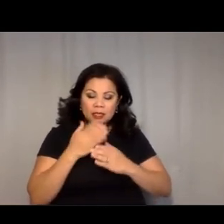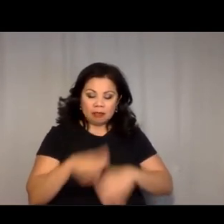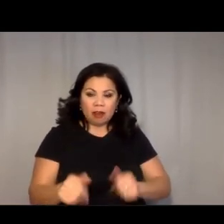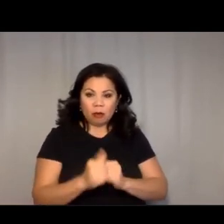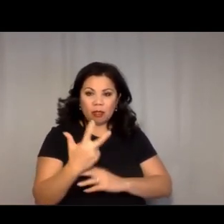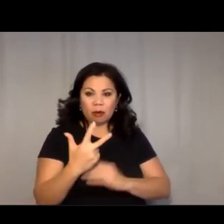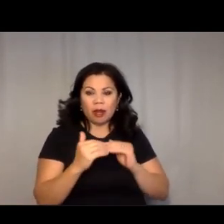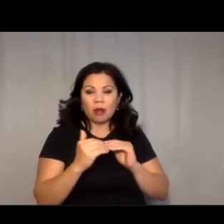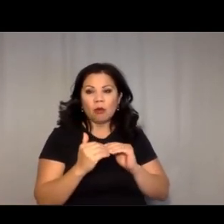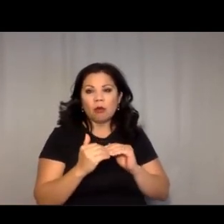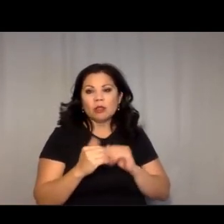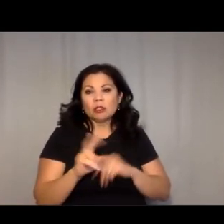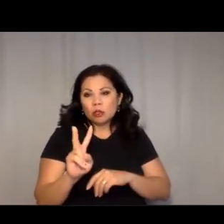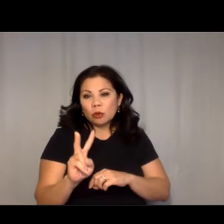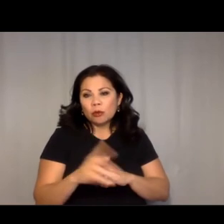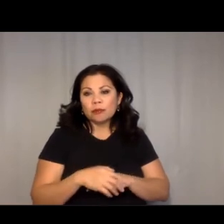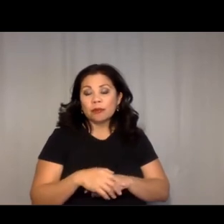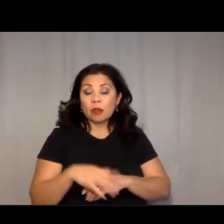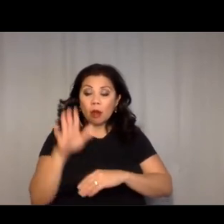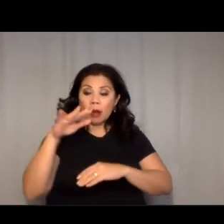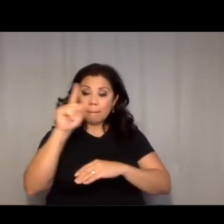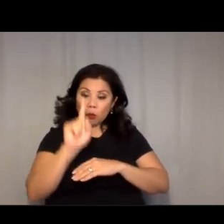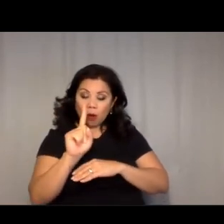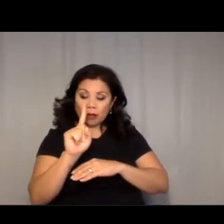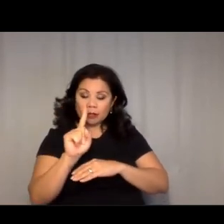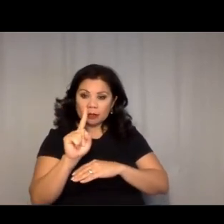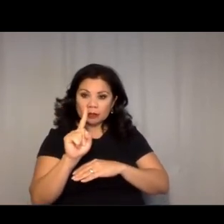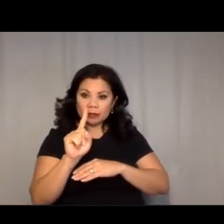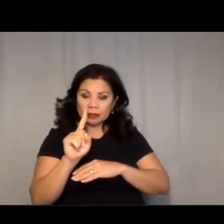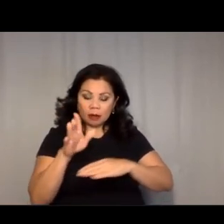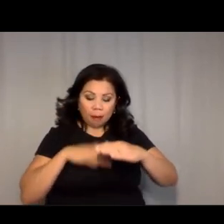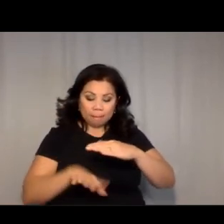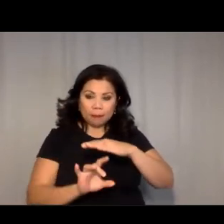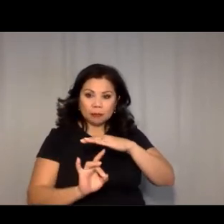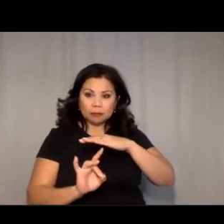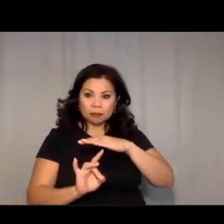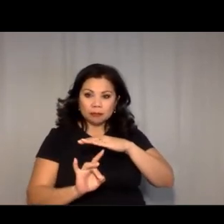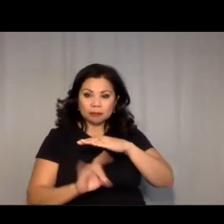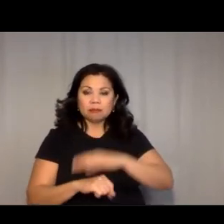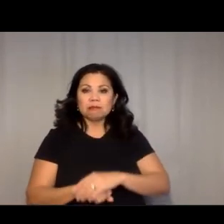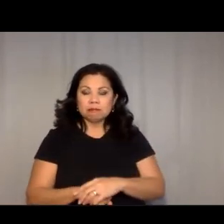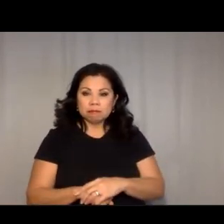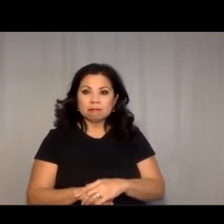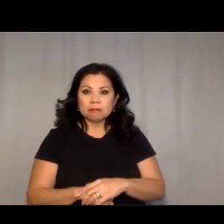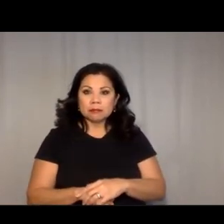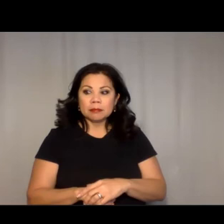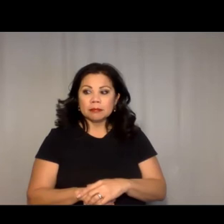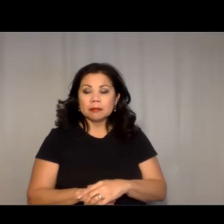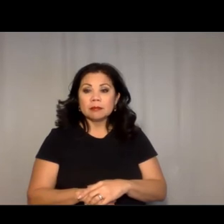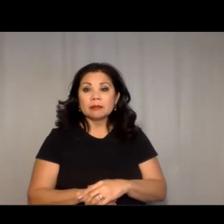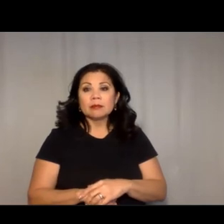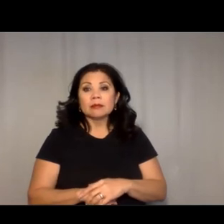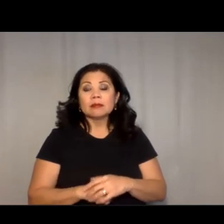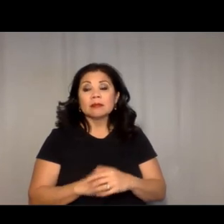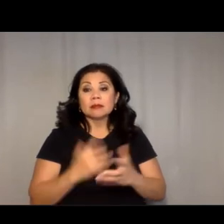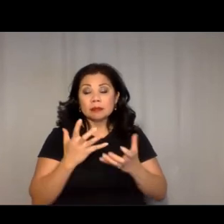times. So I end up with 1 on top and 8 on the bottom. 2 times 4 is 8. And if you wanted me to write it out,